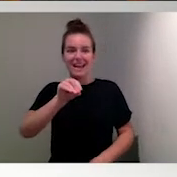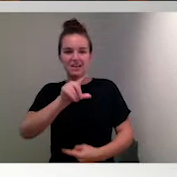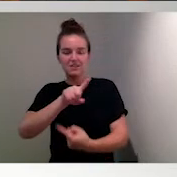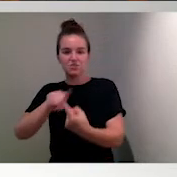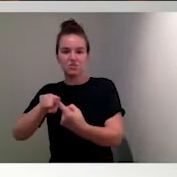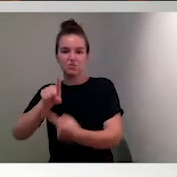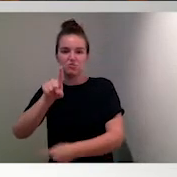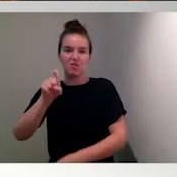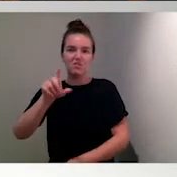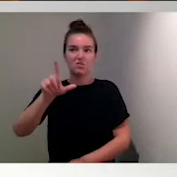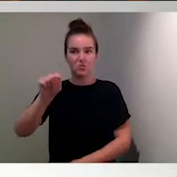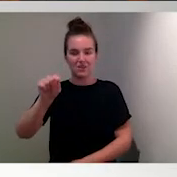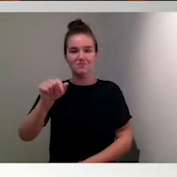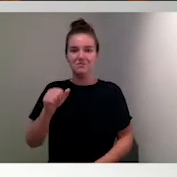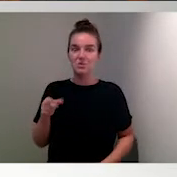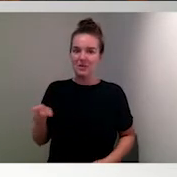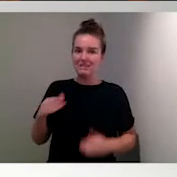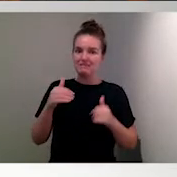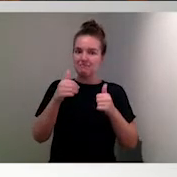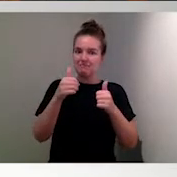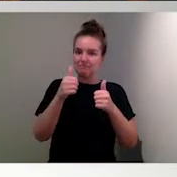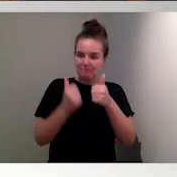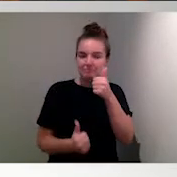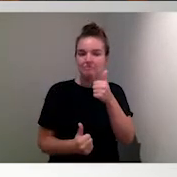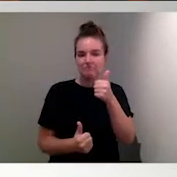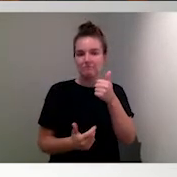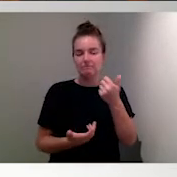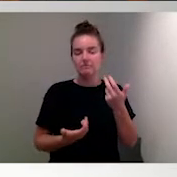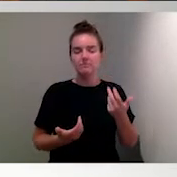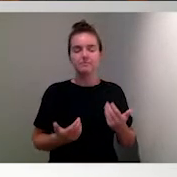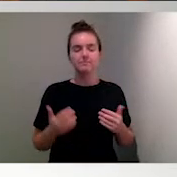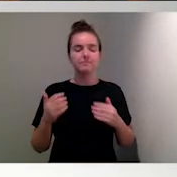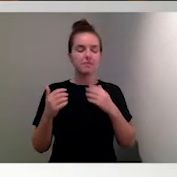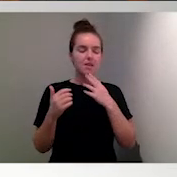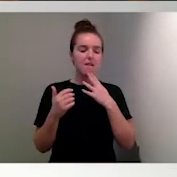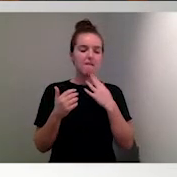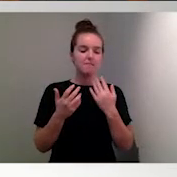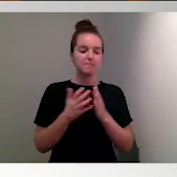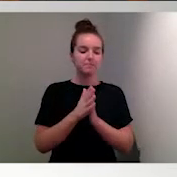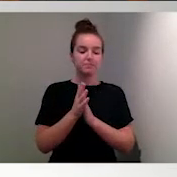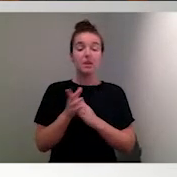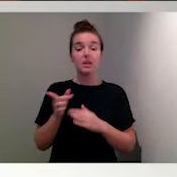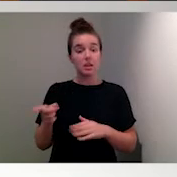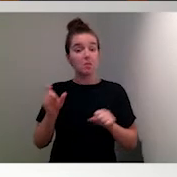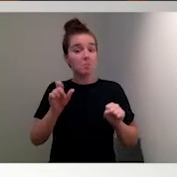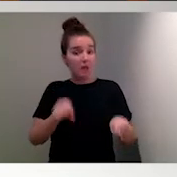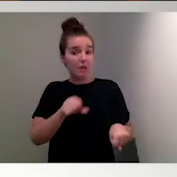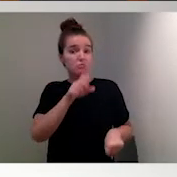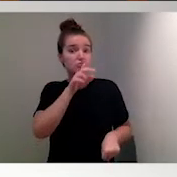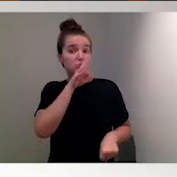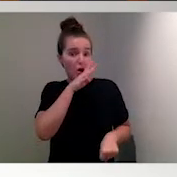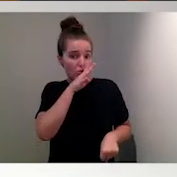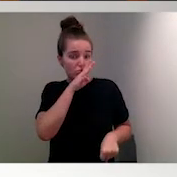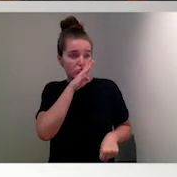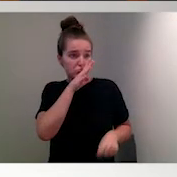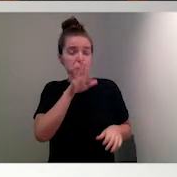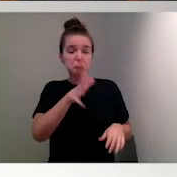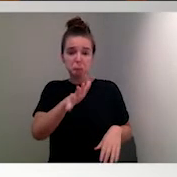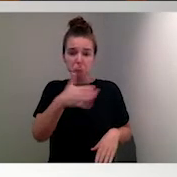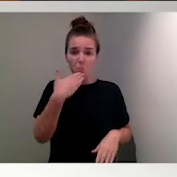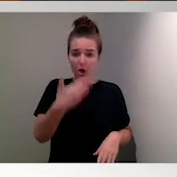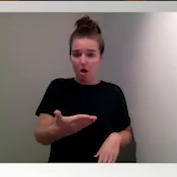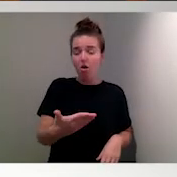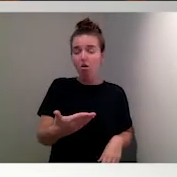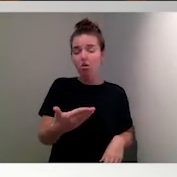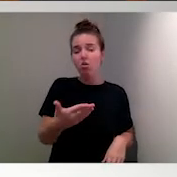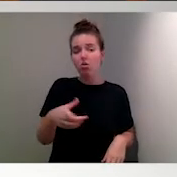there, and he's learned to talk pretty well. He can speak in full sentences now. We have worked with